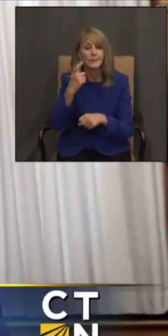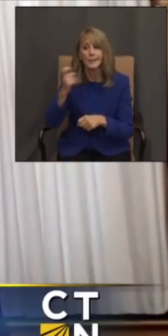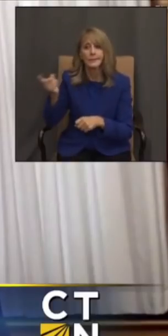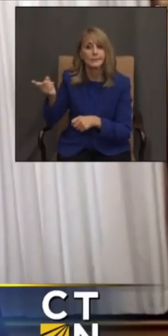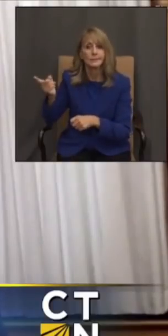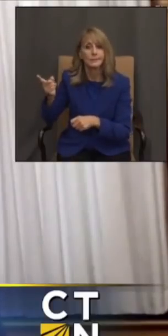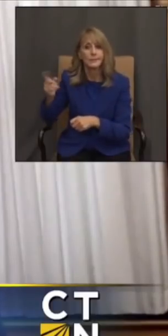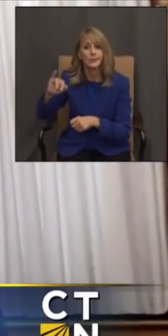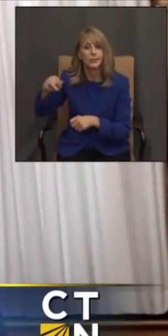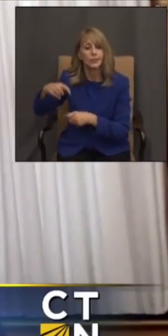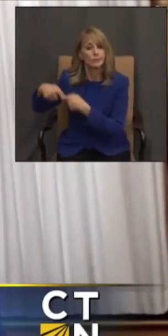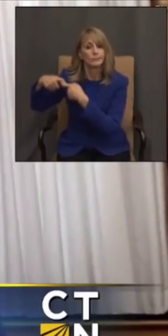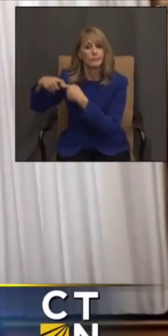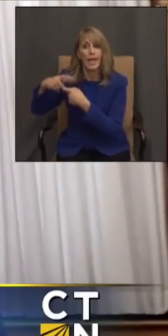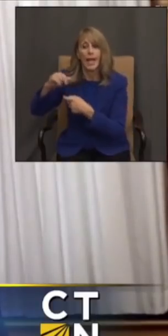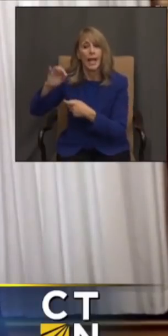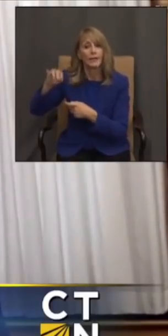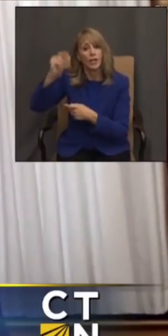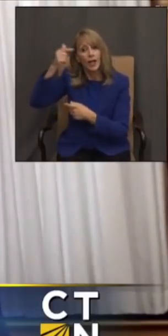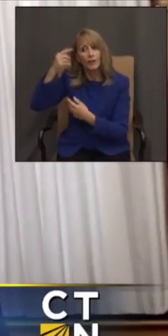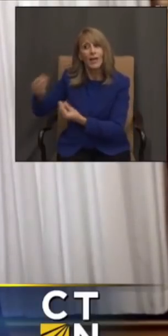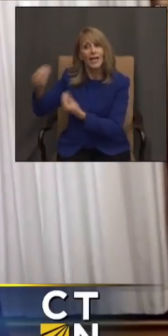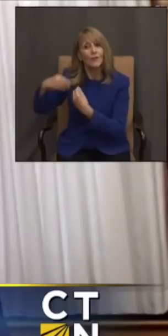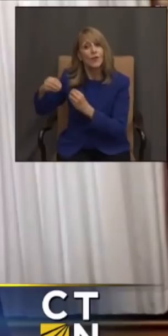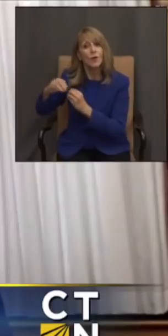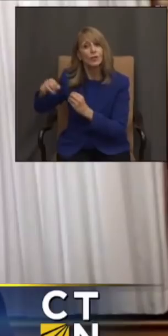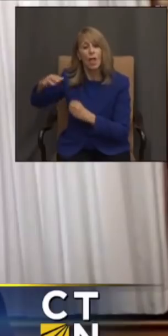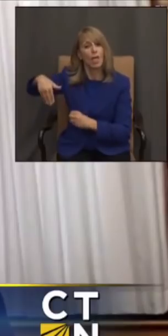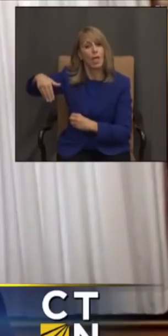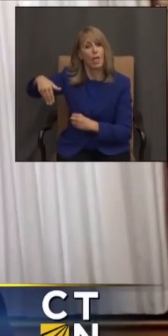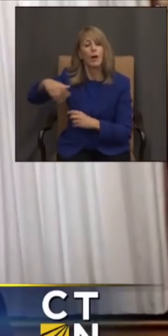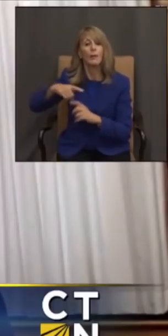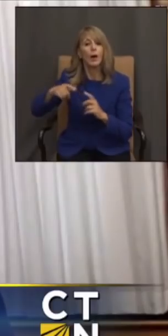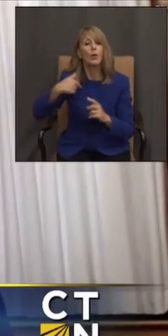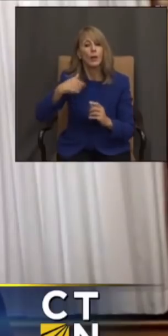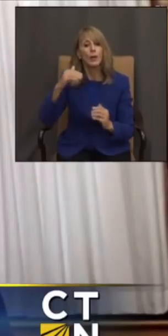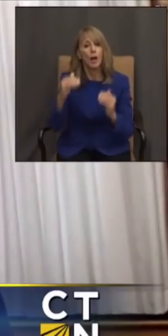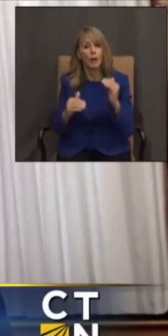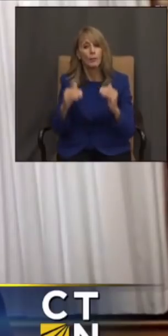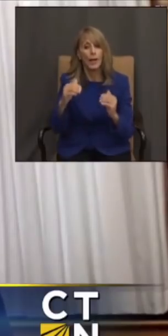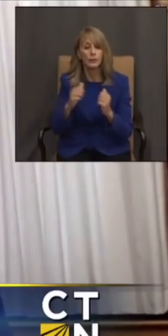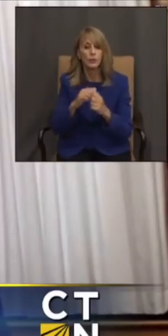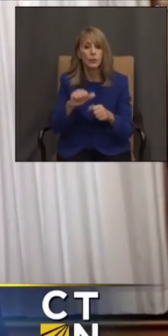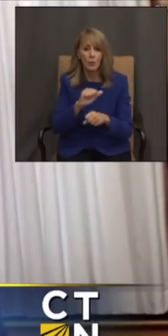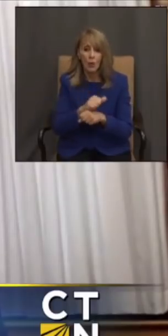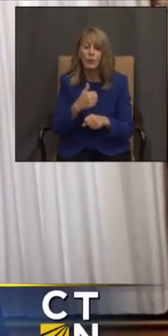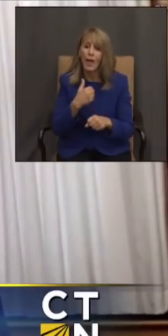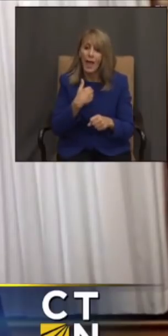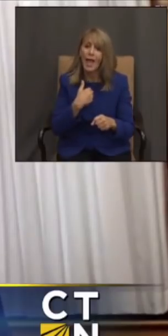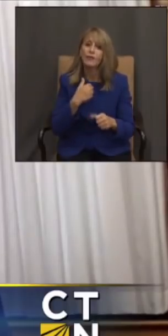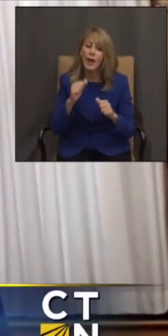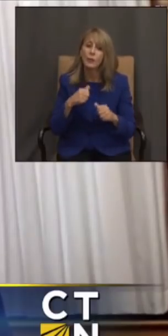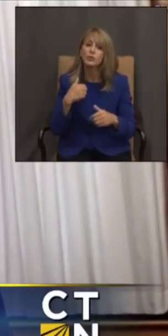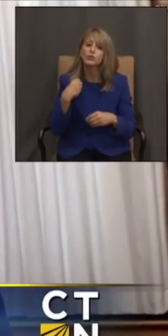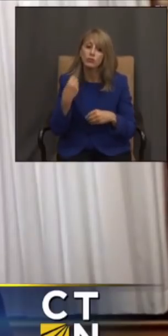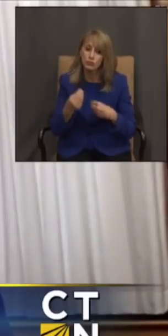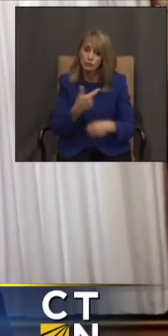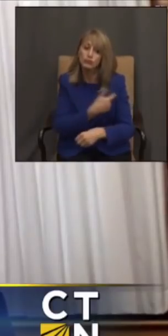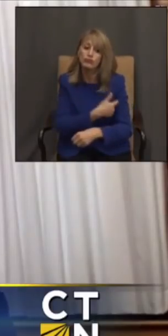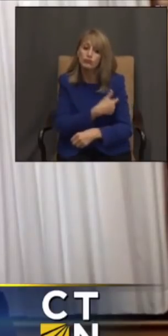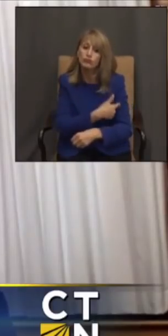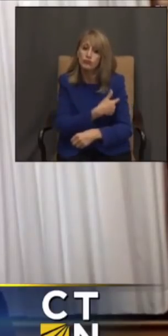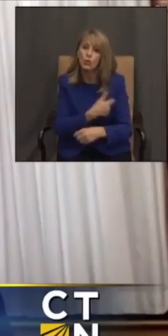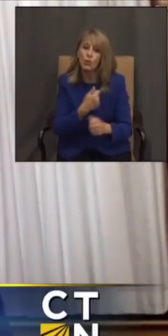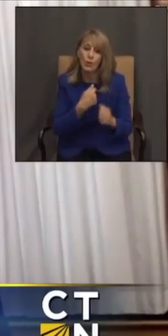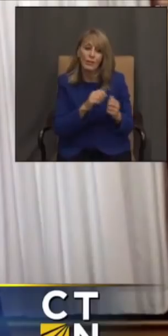we didn't get more from the federal government. But we've been able to balance with the appointments that we did have scheduled as a result of the inventory